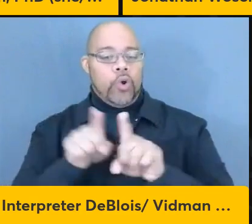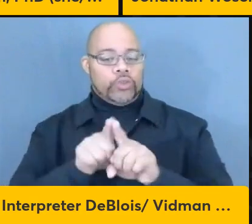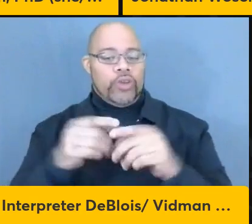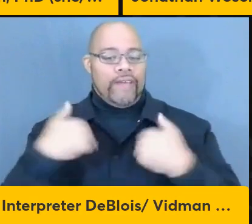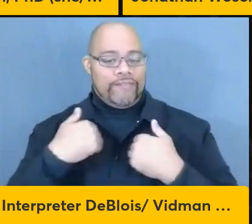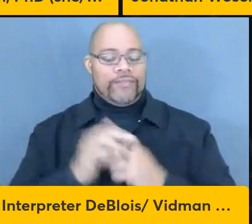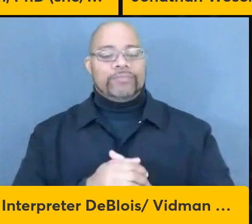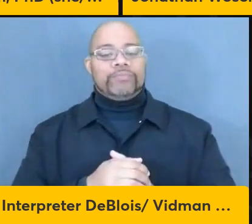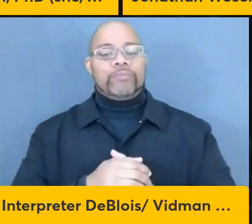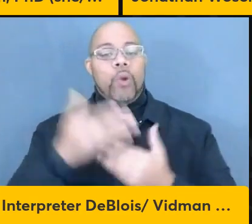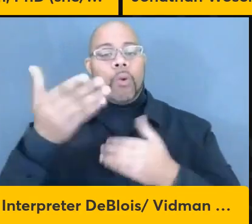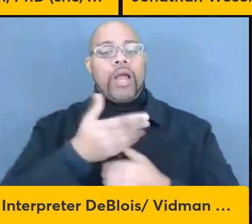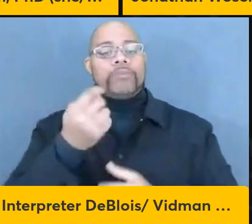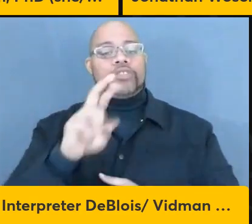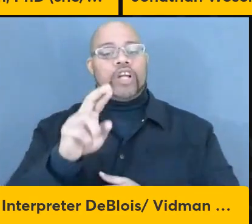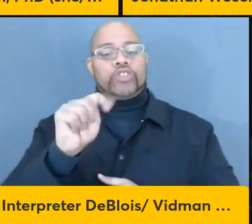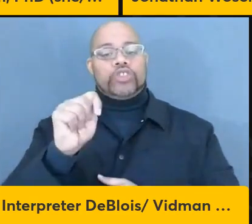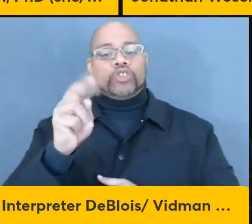Welcome, Dr. Chum.